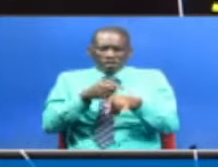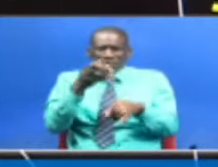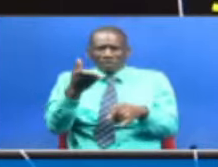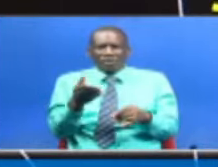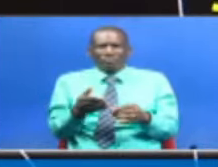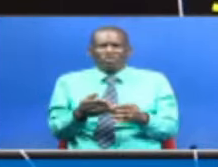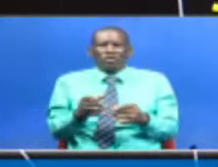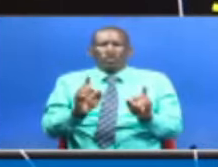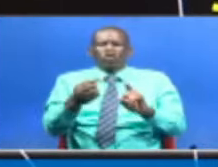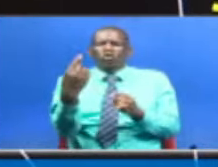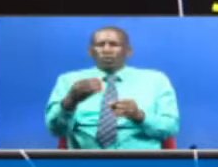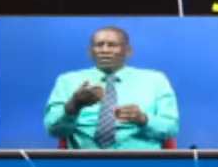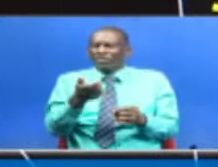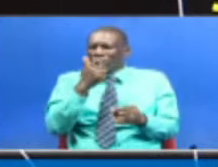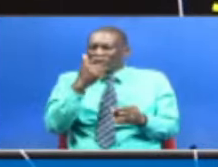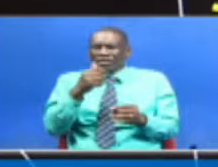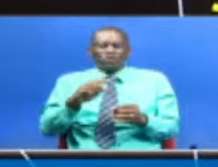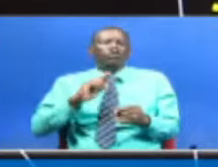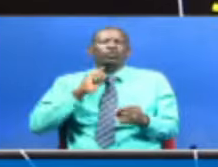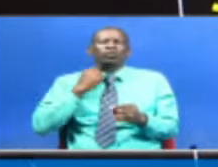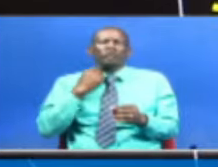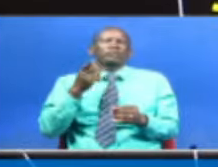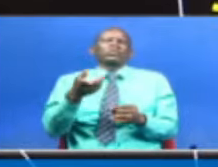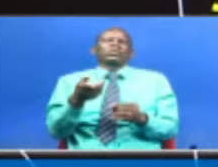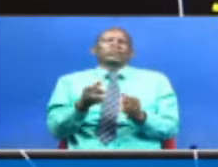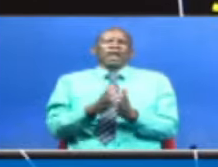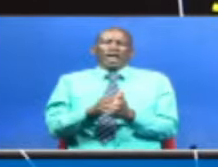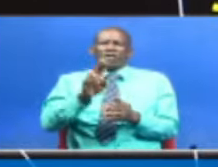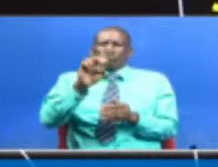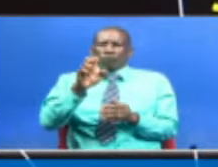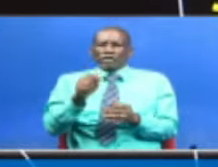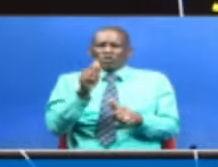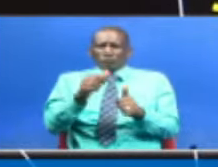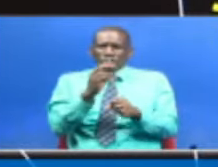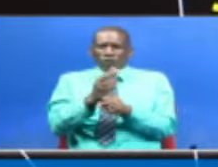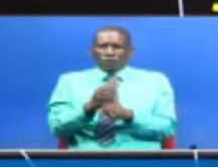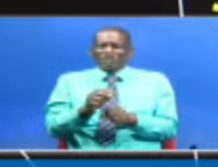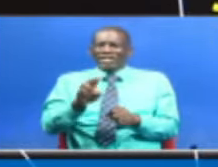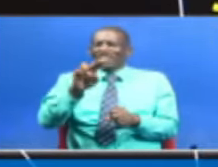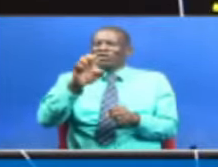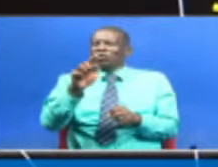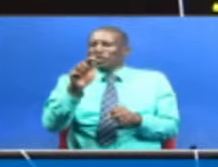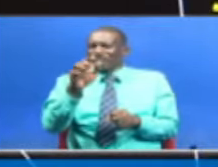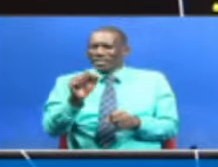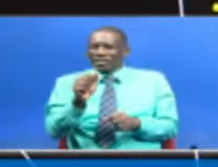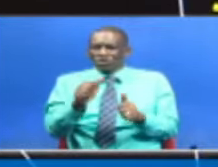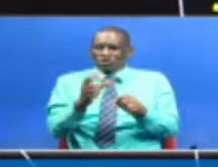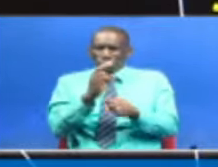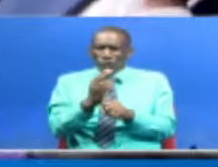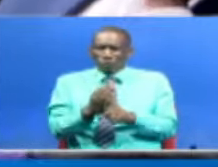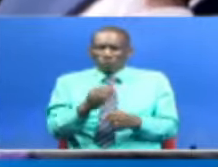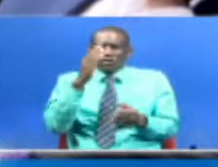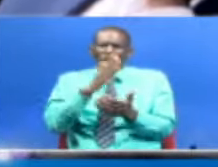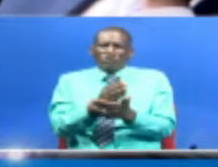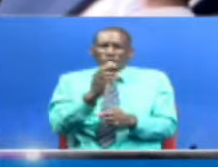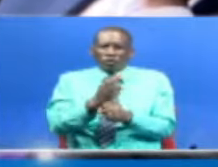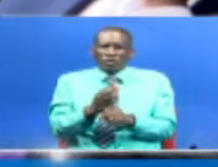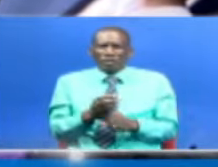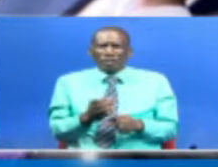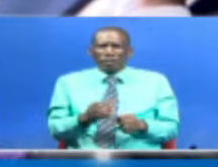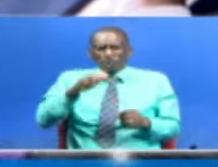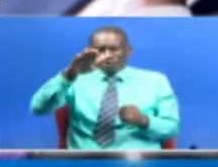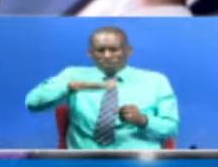not only is the githeri tastier, but also the units that you will have used. The units that you will have actually used will be substantially